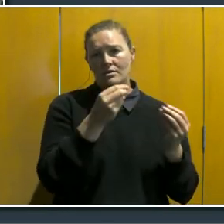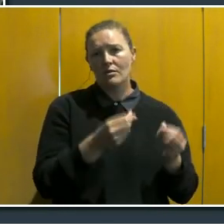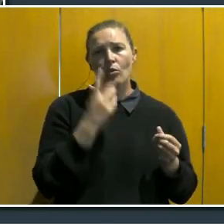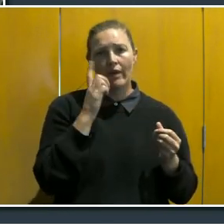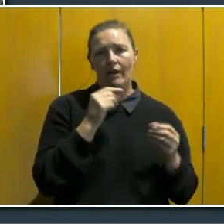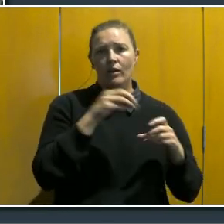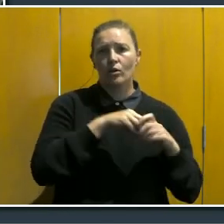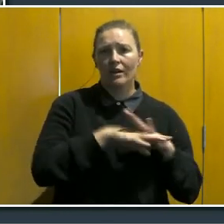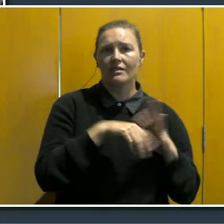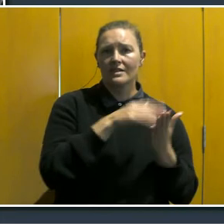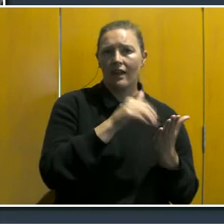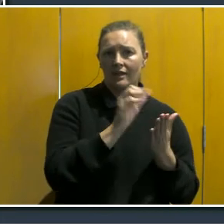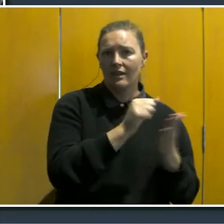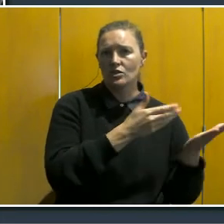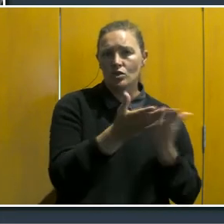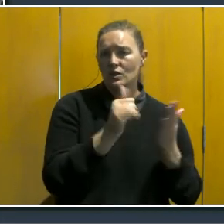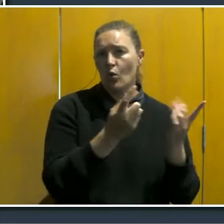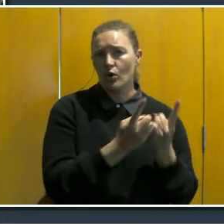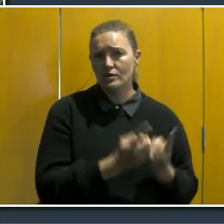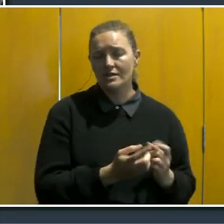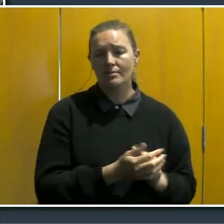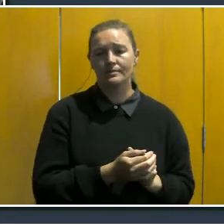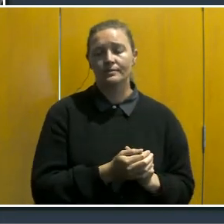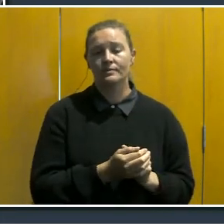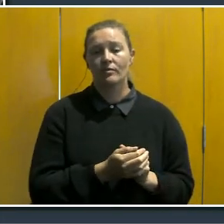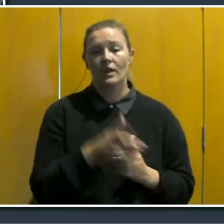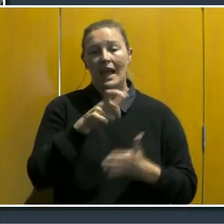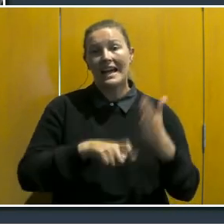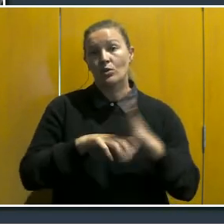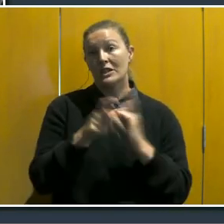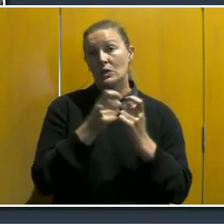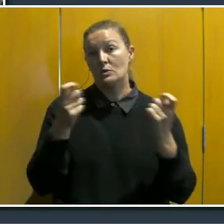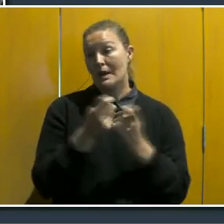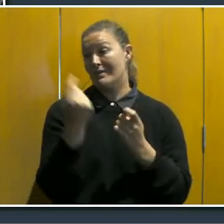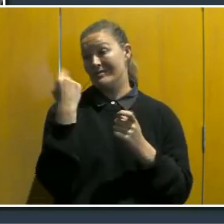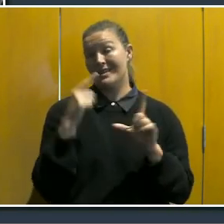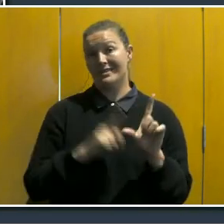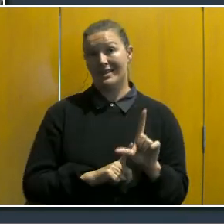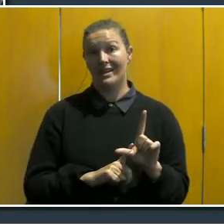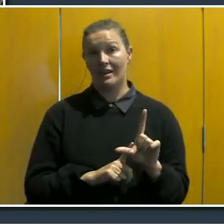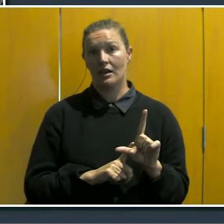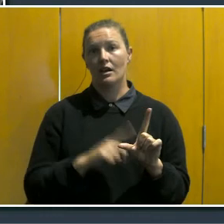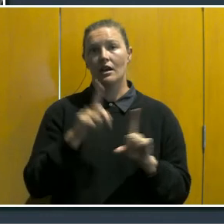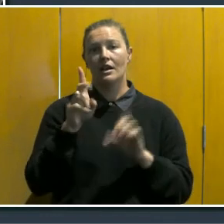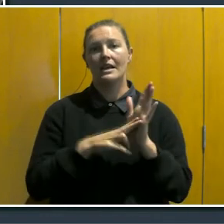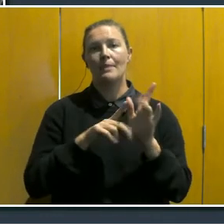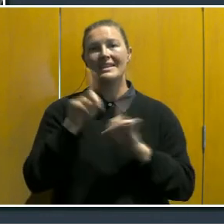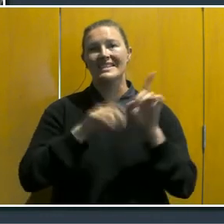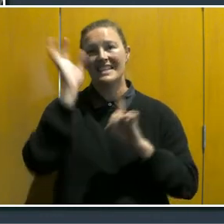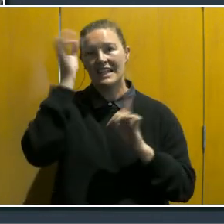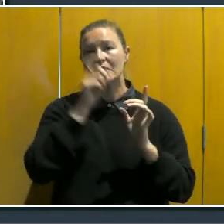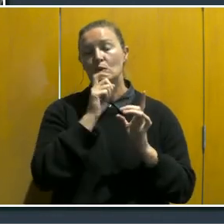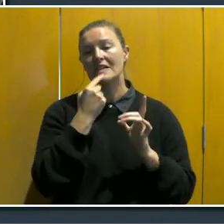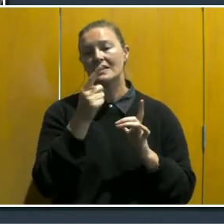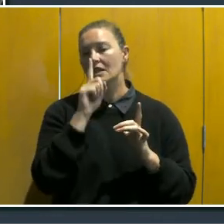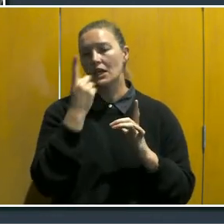and services. The article in the Hawke's Bay Today late last year, when Napier City Council staff accepted they can do nothing